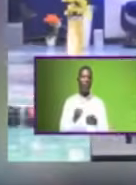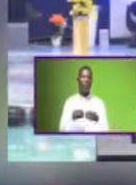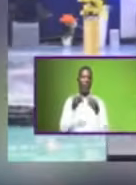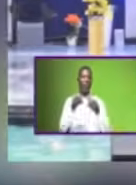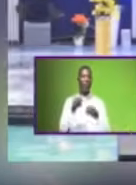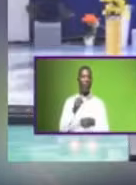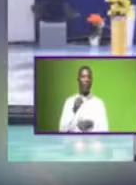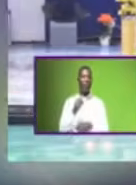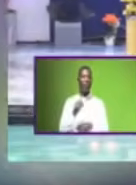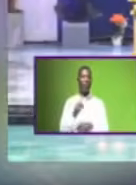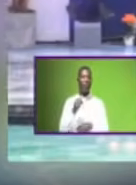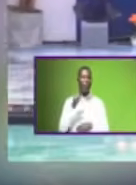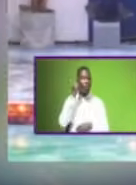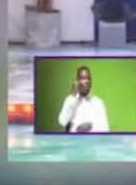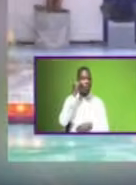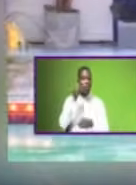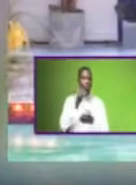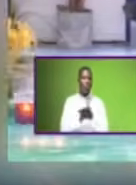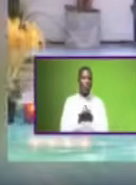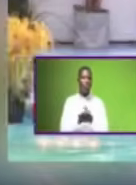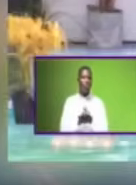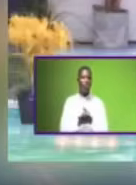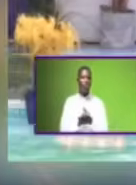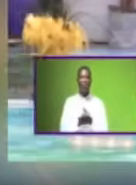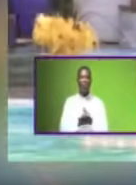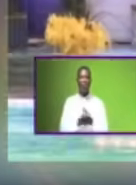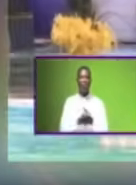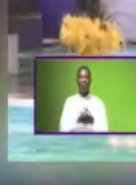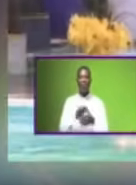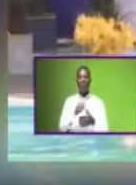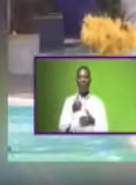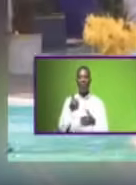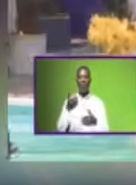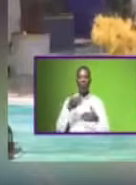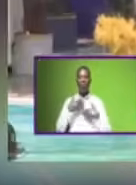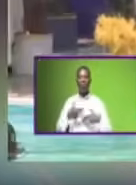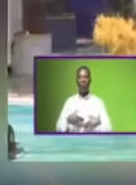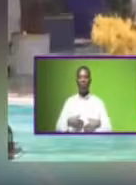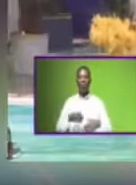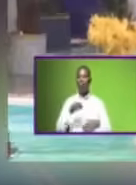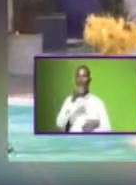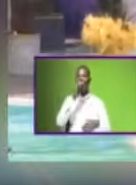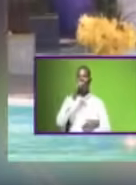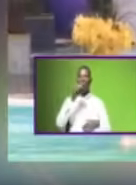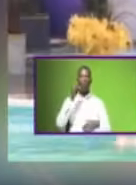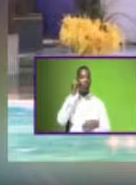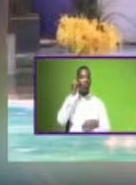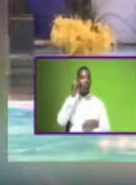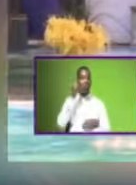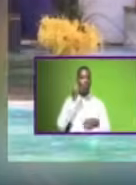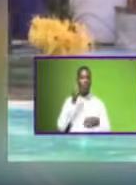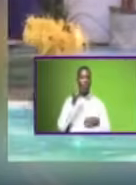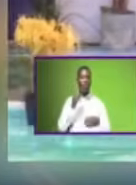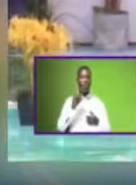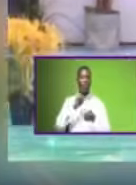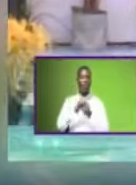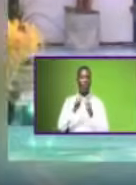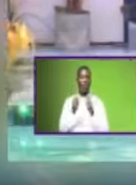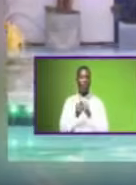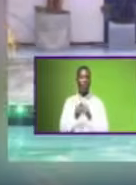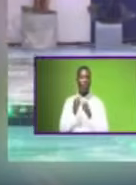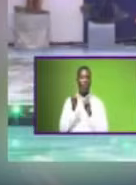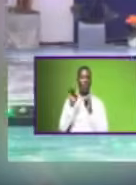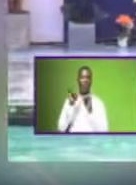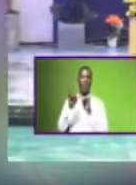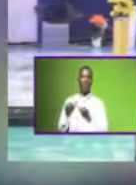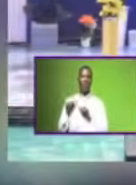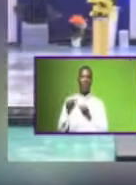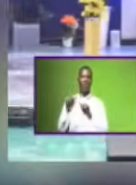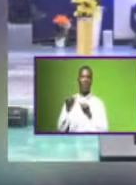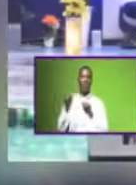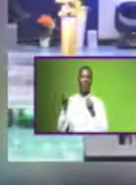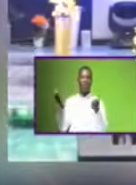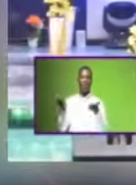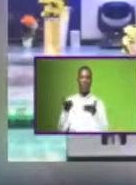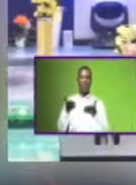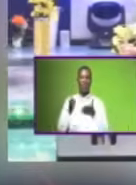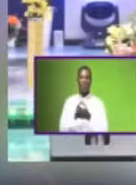So not knowing that I have charmed you with a sobolo, that anyone who takes it, then you remain in this